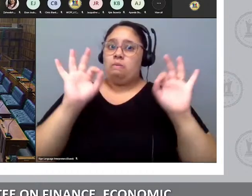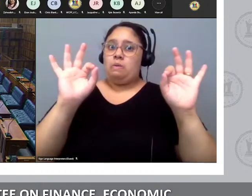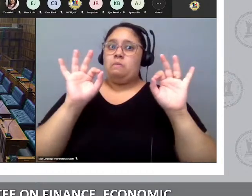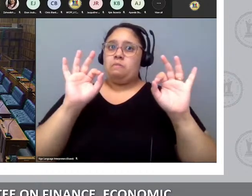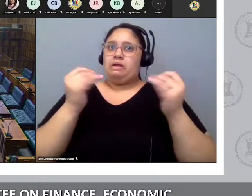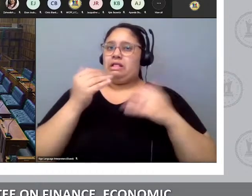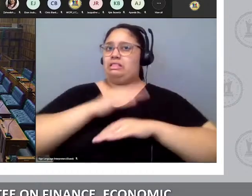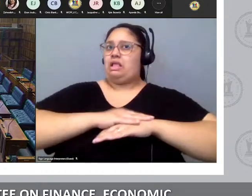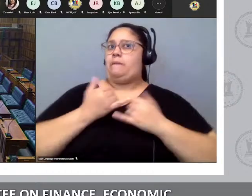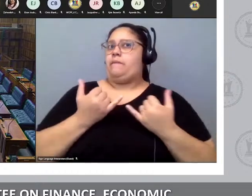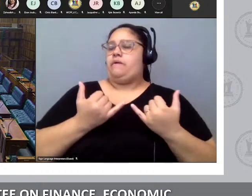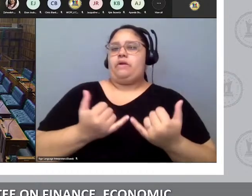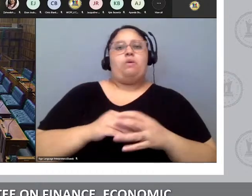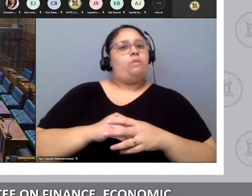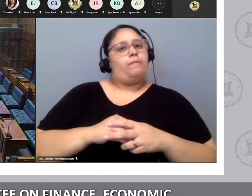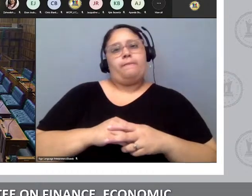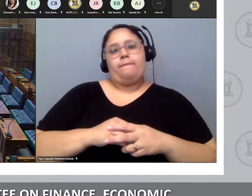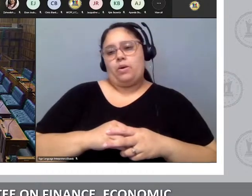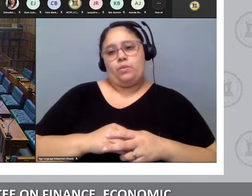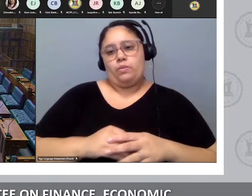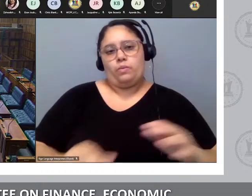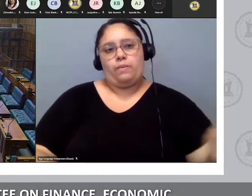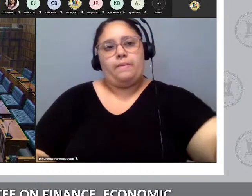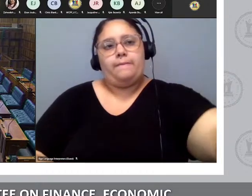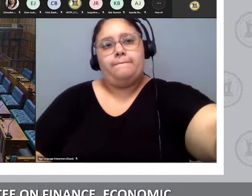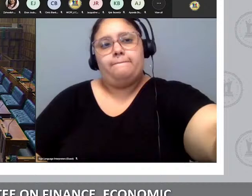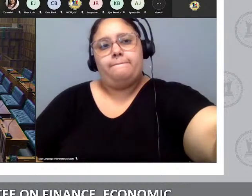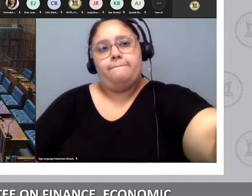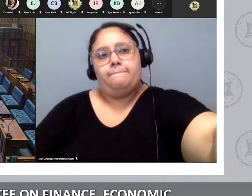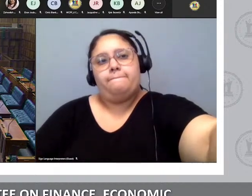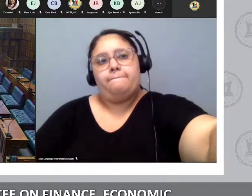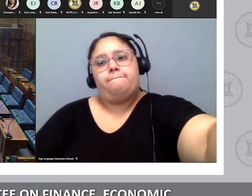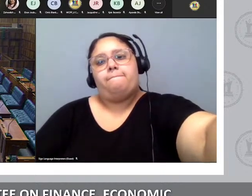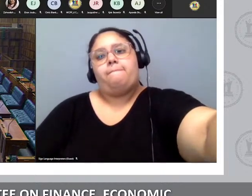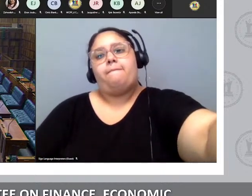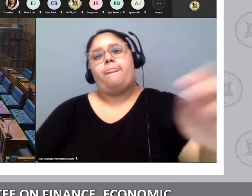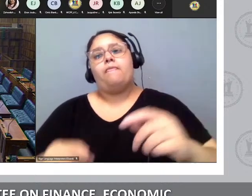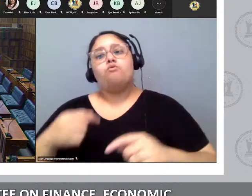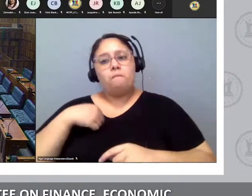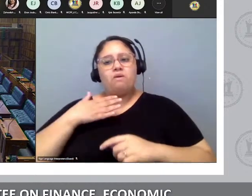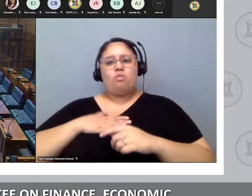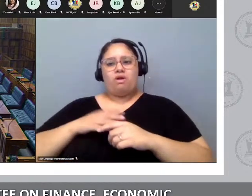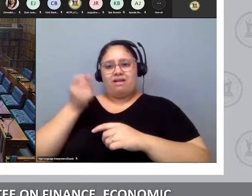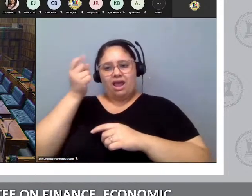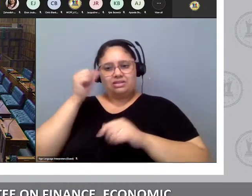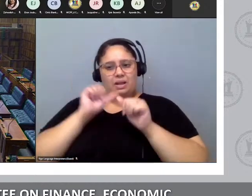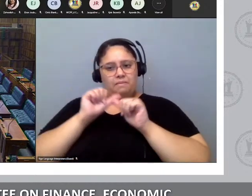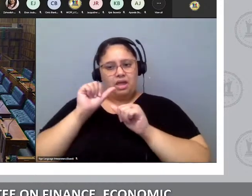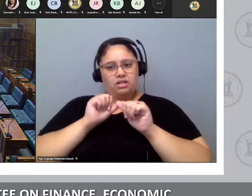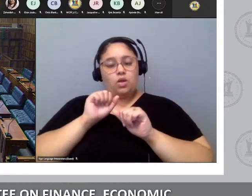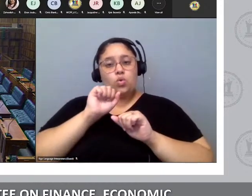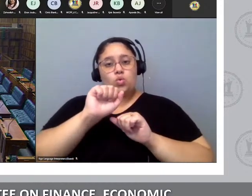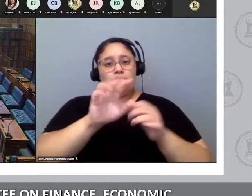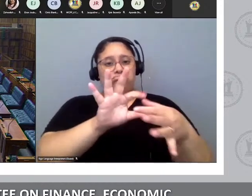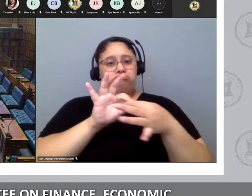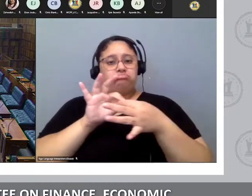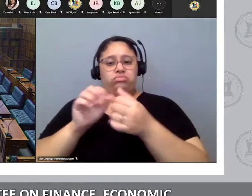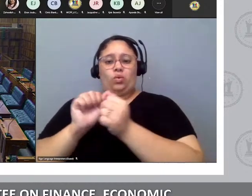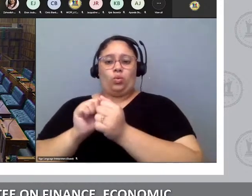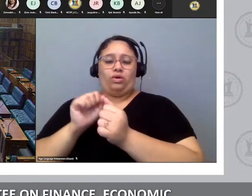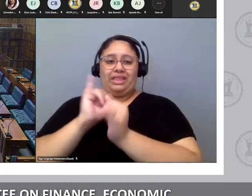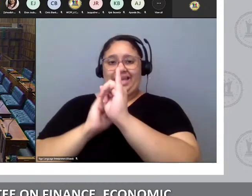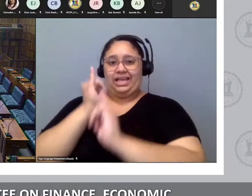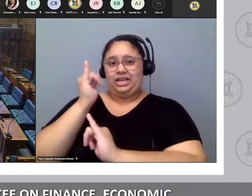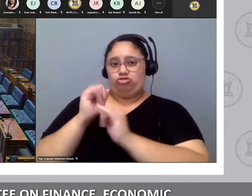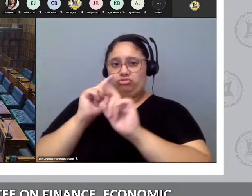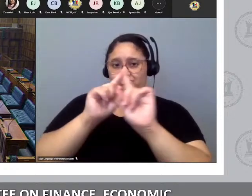State um required so I'm I'm trying to understand in terms of the engagement with industry what has